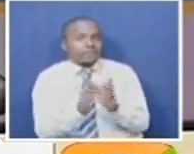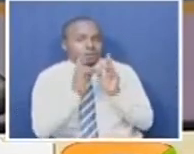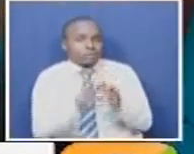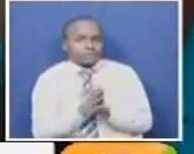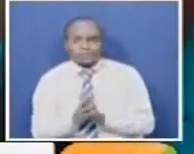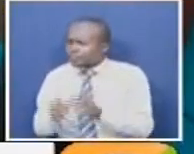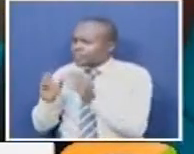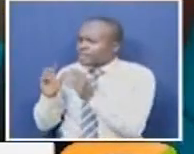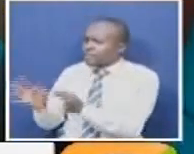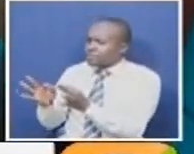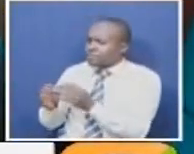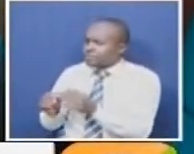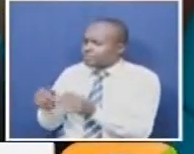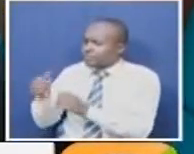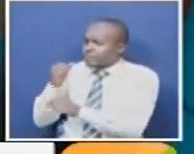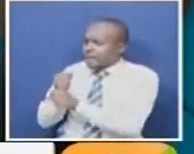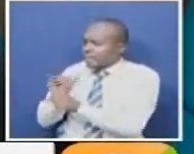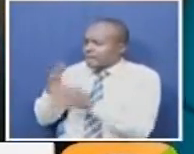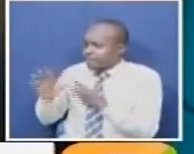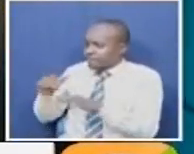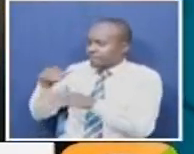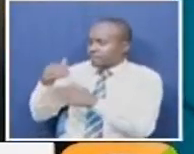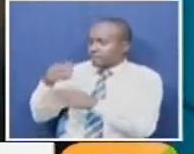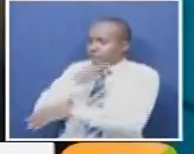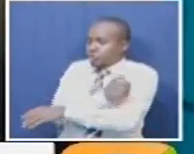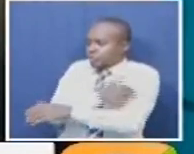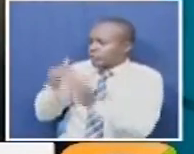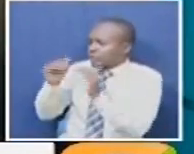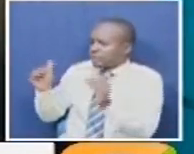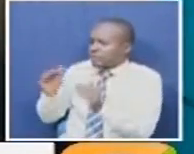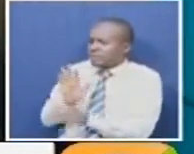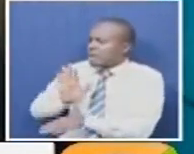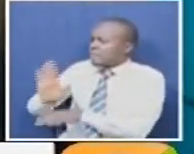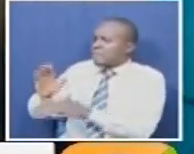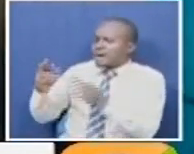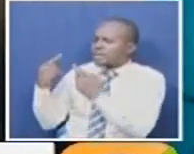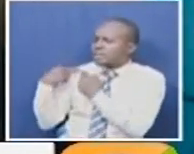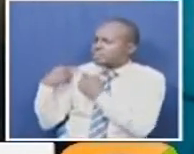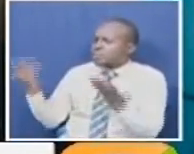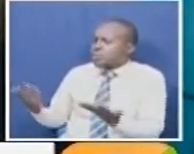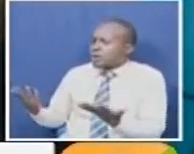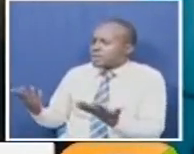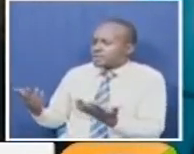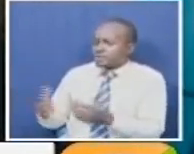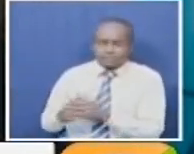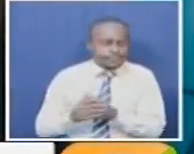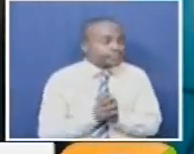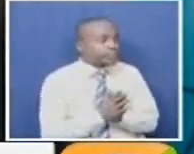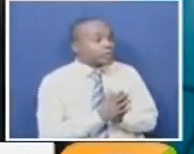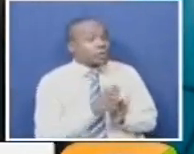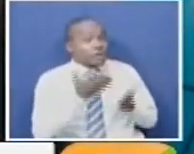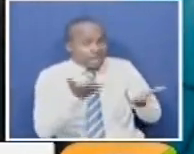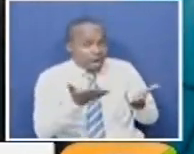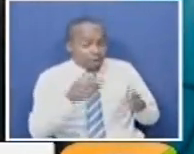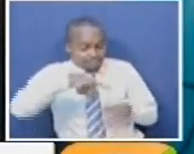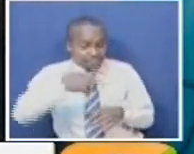So if that is being done then at the hospital level, so what is your mandate then? What exactly do you do? Now I feel the P3,